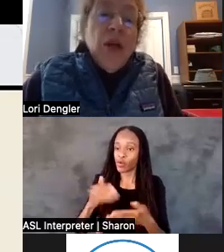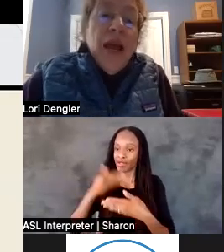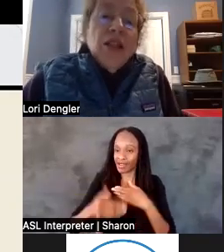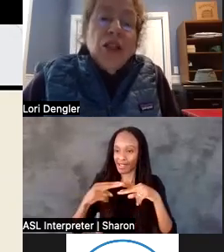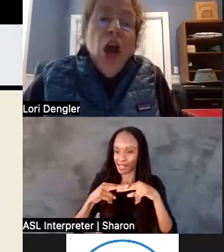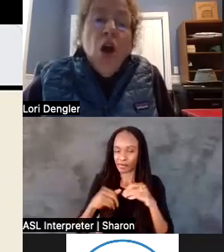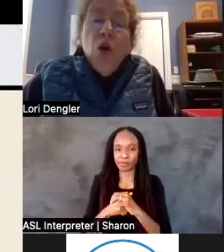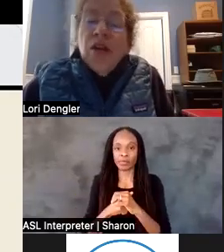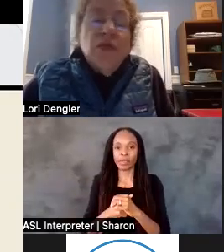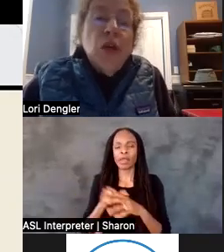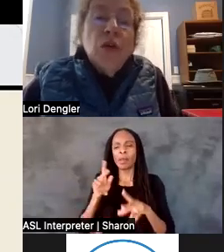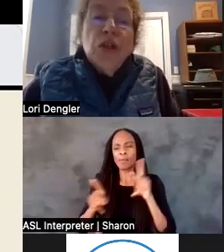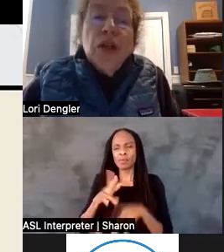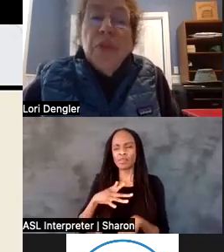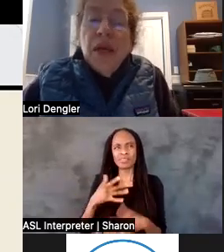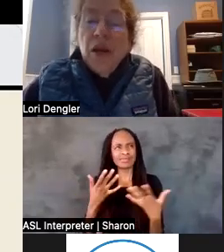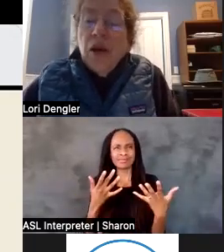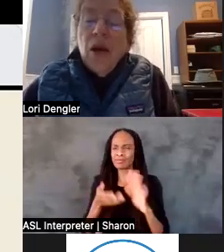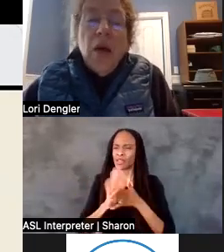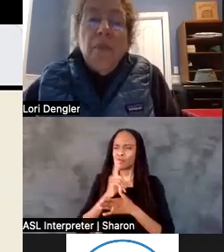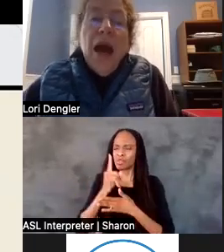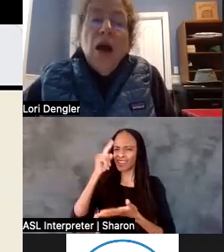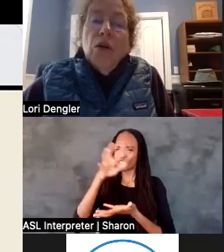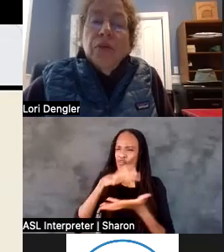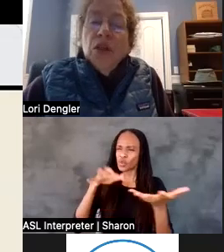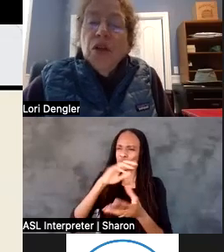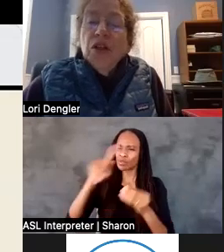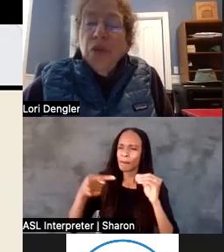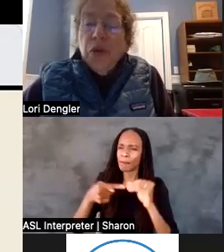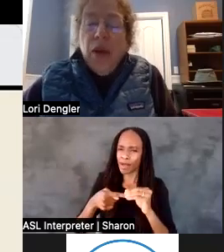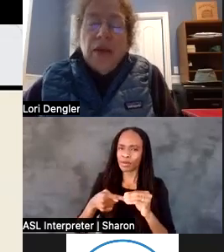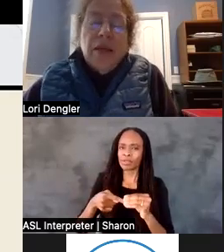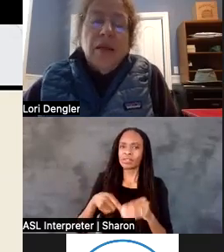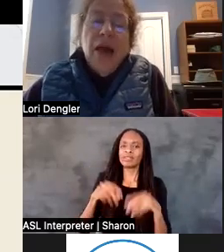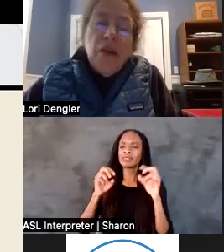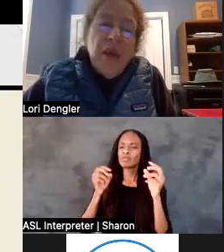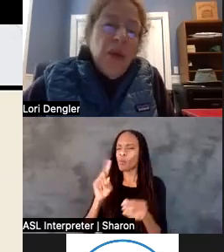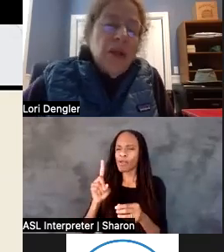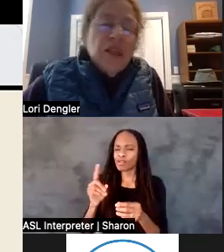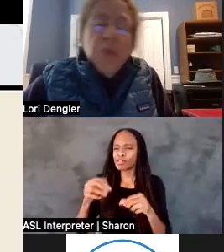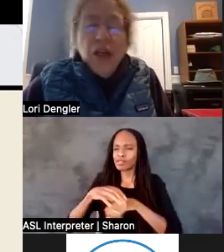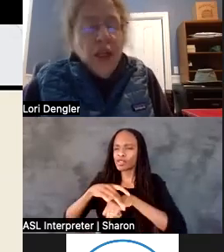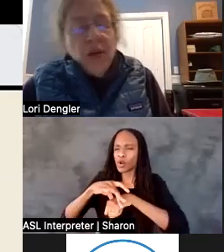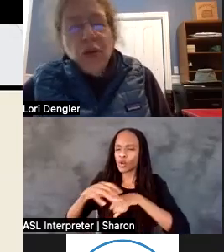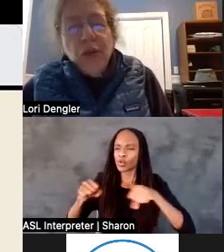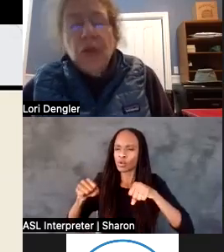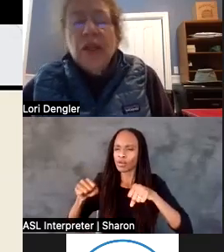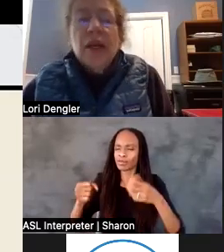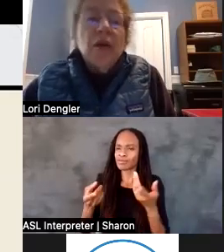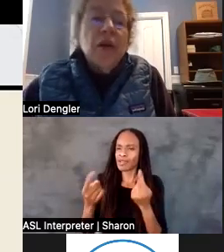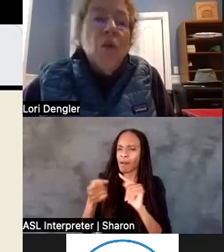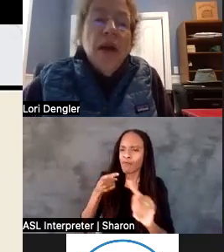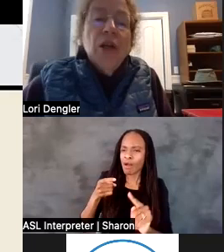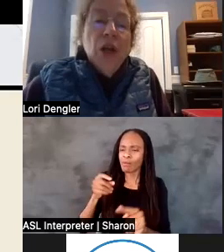People get so confused up here about the source of earthquakes. And a lot of people, especially those new to